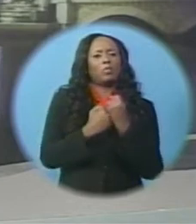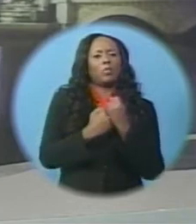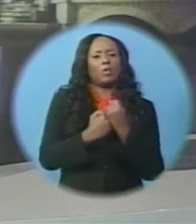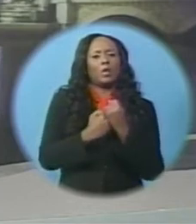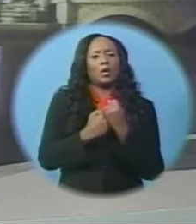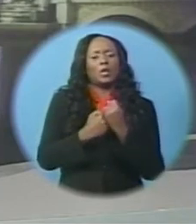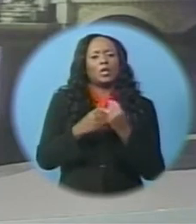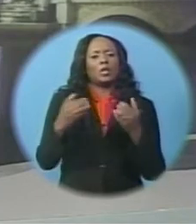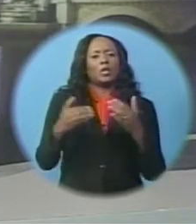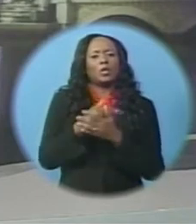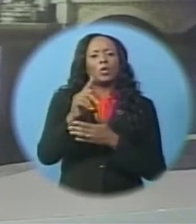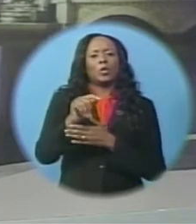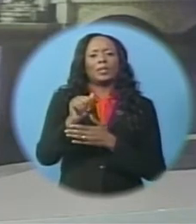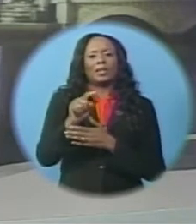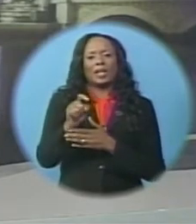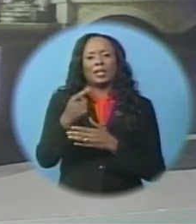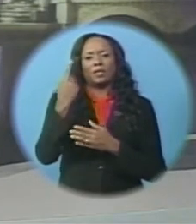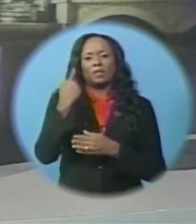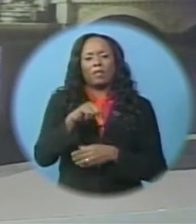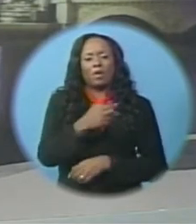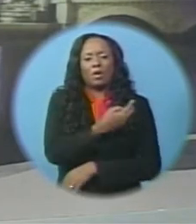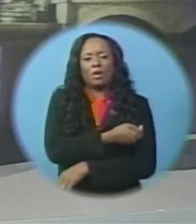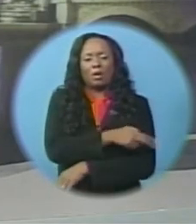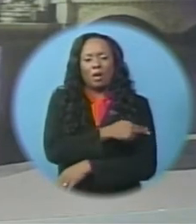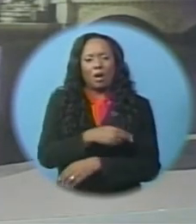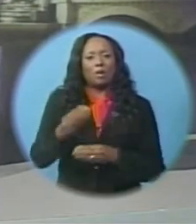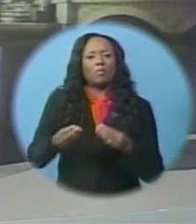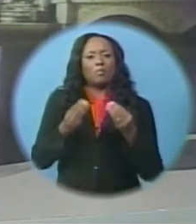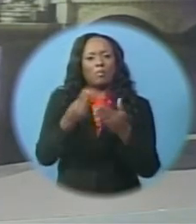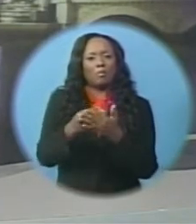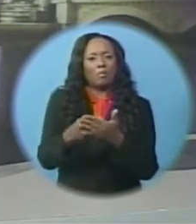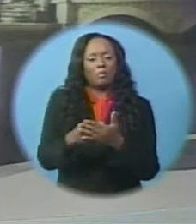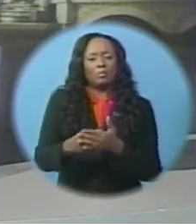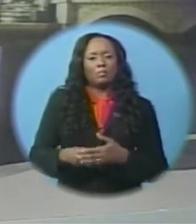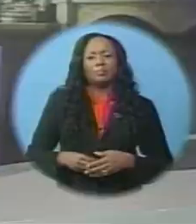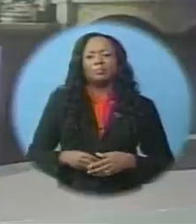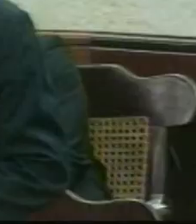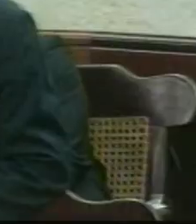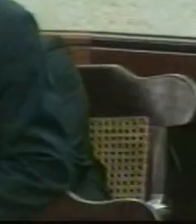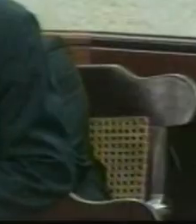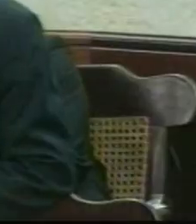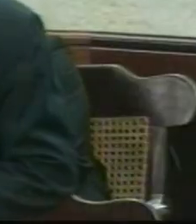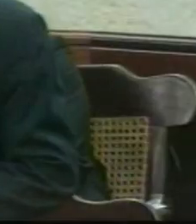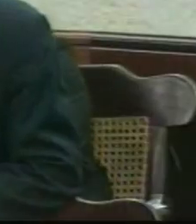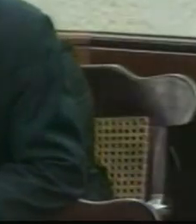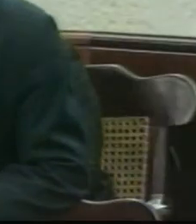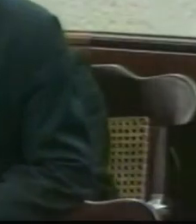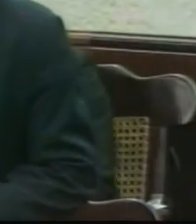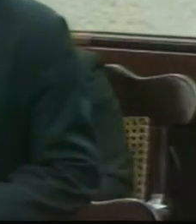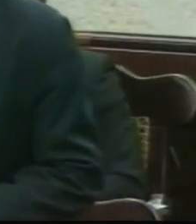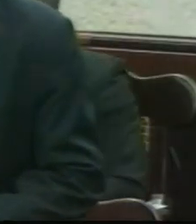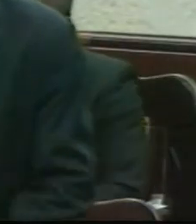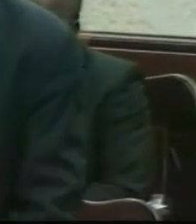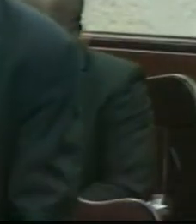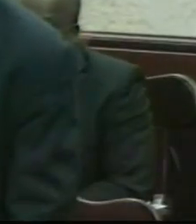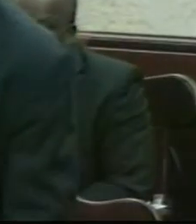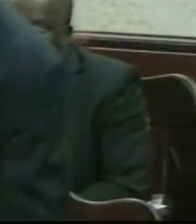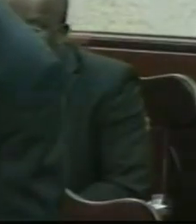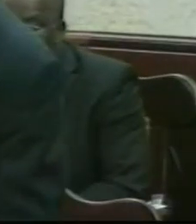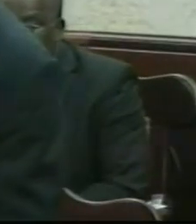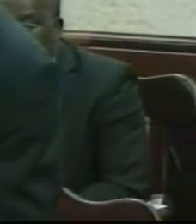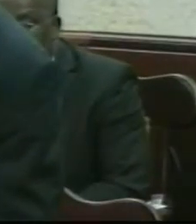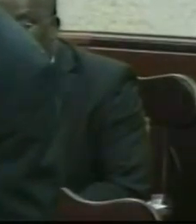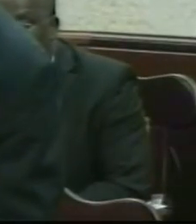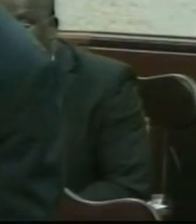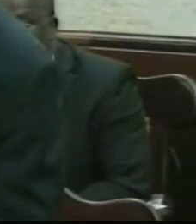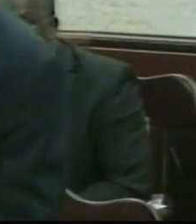Elizabeth Hospital would perform better because of it. The monies which we expect from